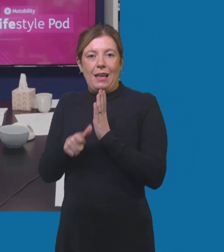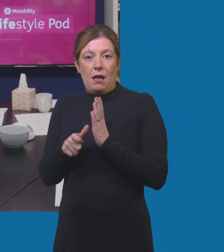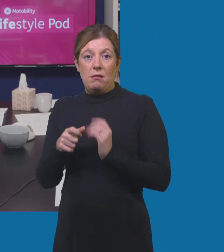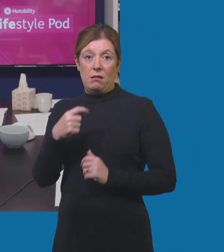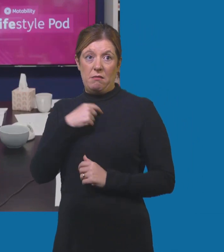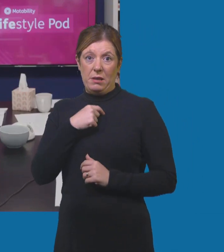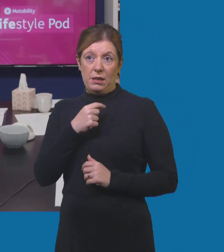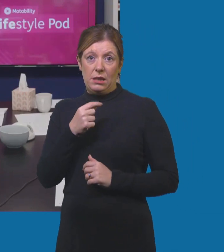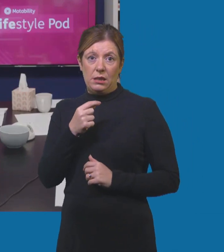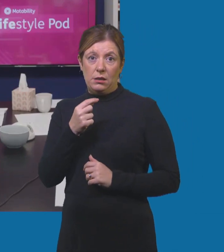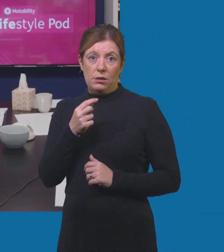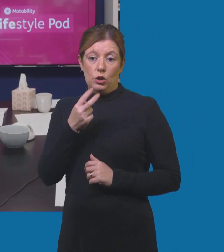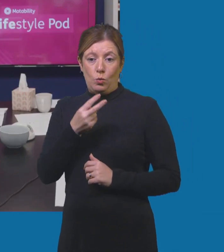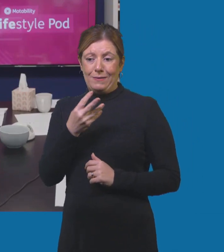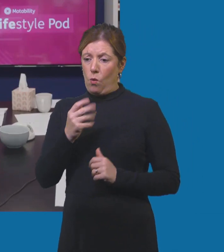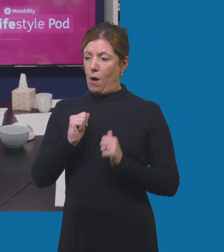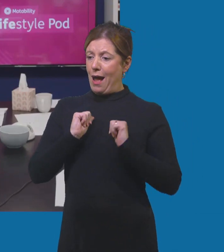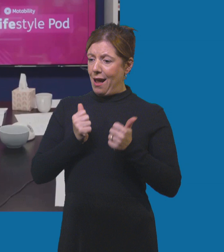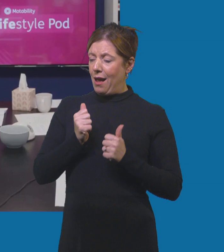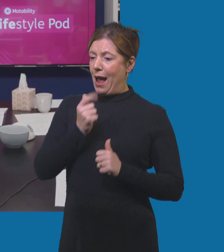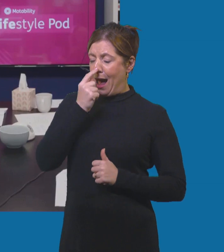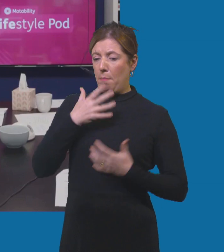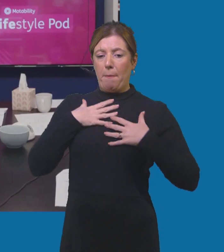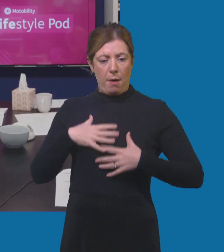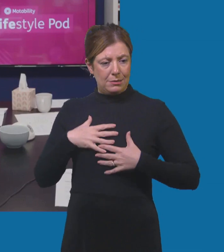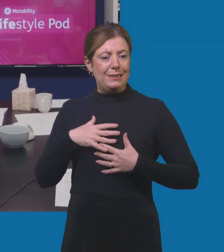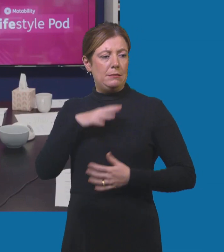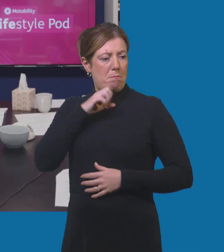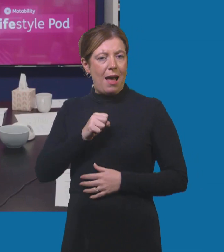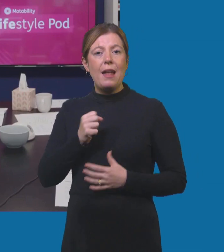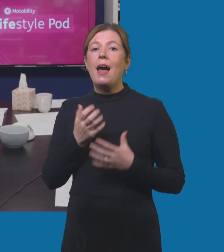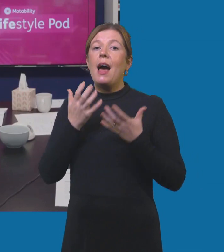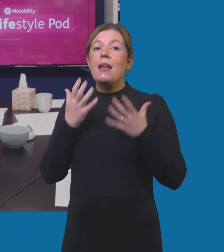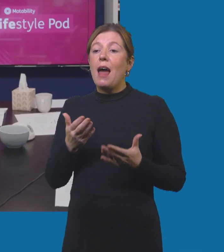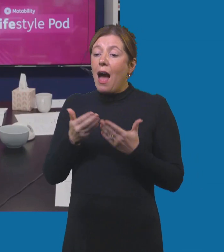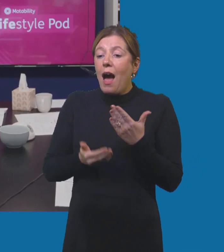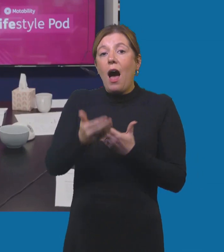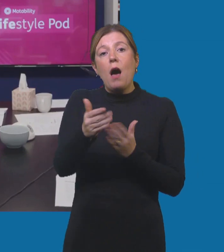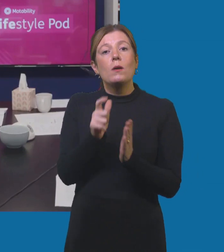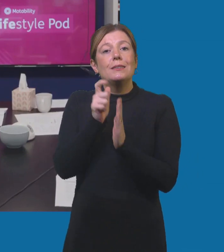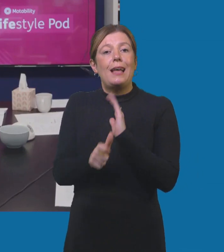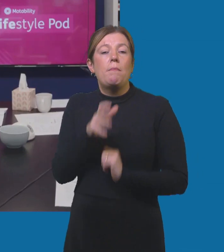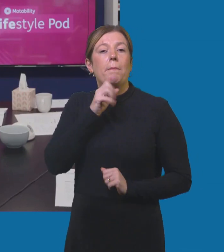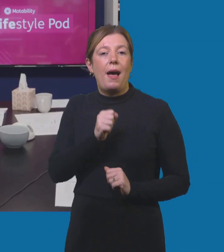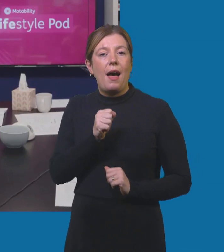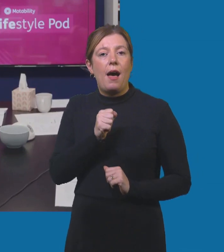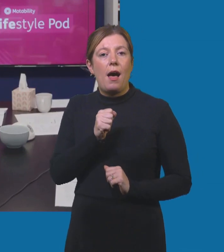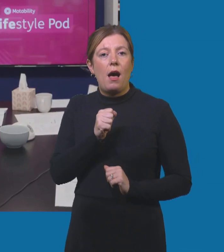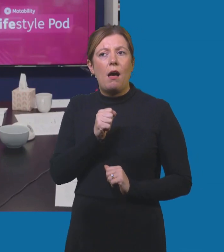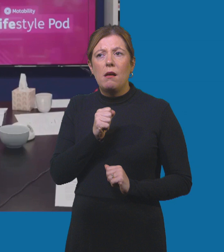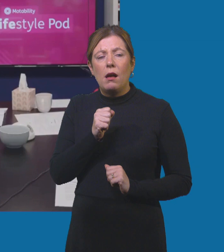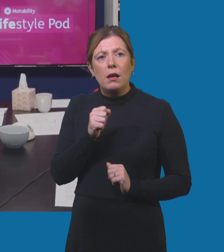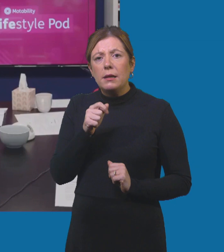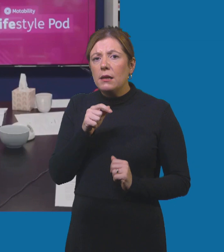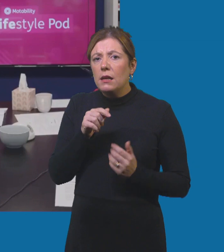24 years as a fit, able-bodied man, and then now the rest of my life as a disabled man. And that's not something that